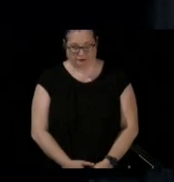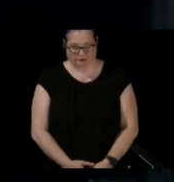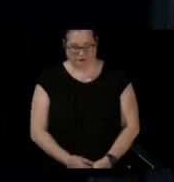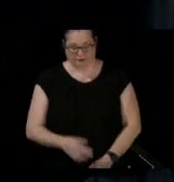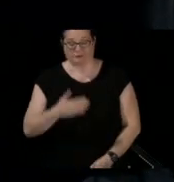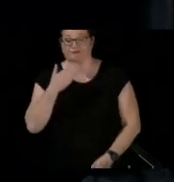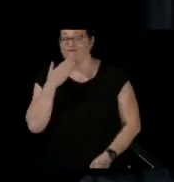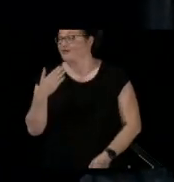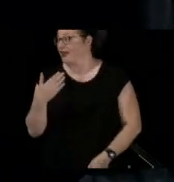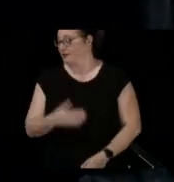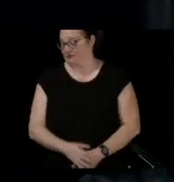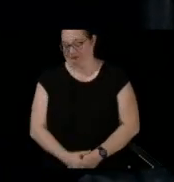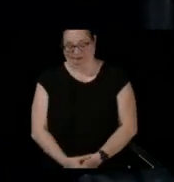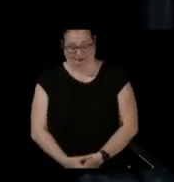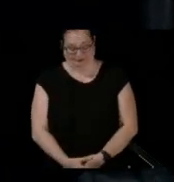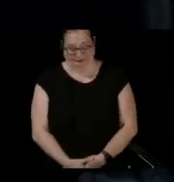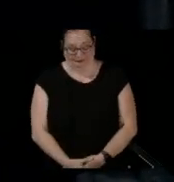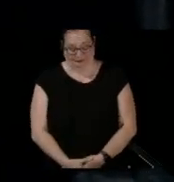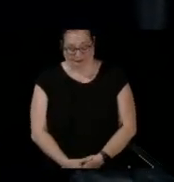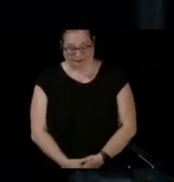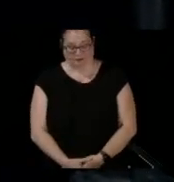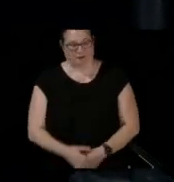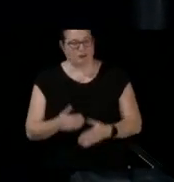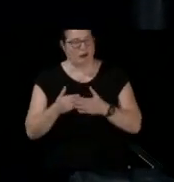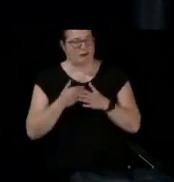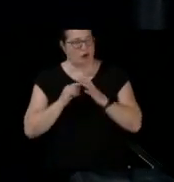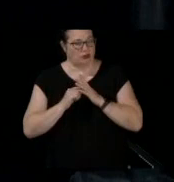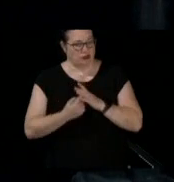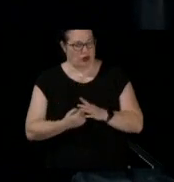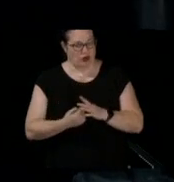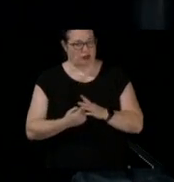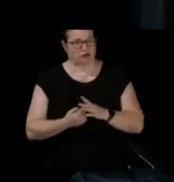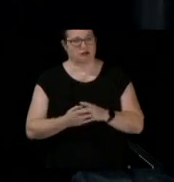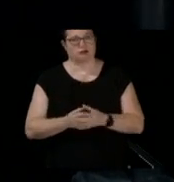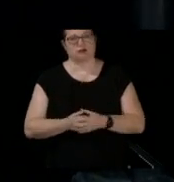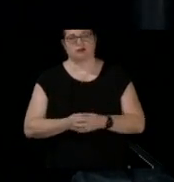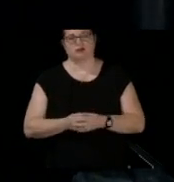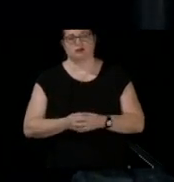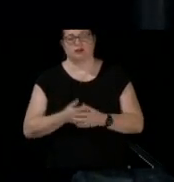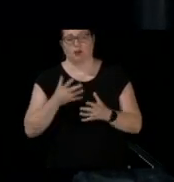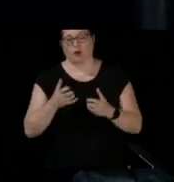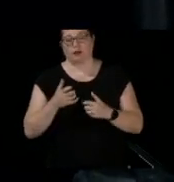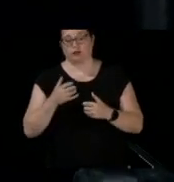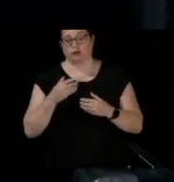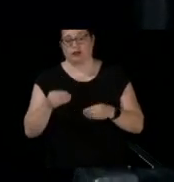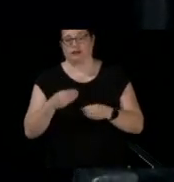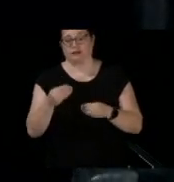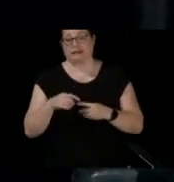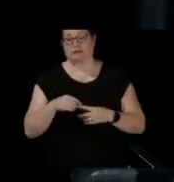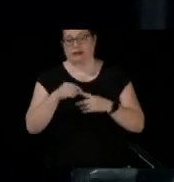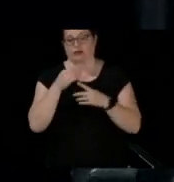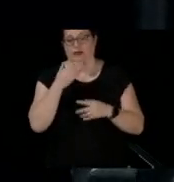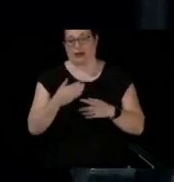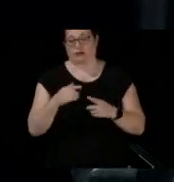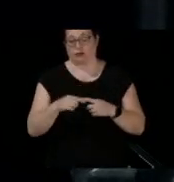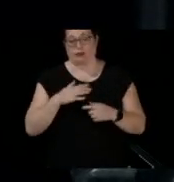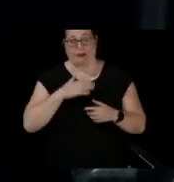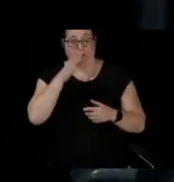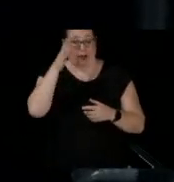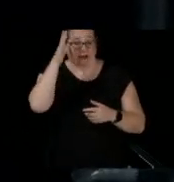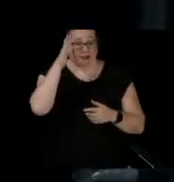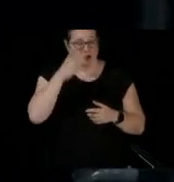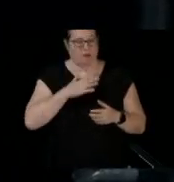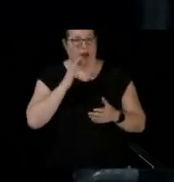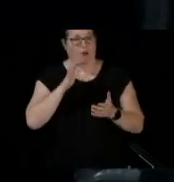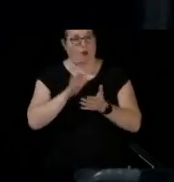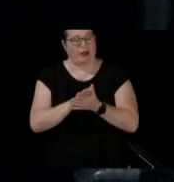Thank you, Erin. Before I get started, I'd like to give a special thanks to my parents, my wife Dasha, who is the